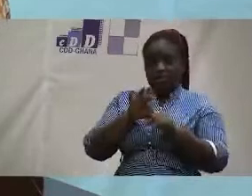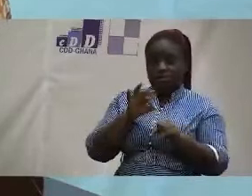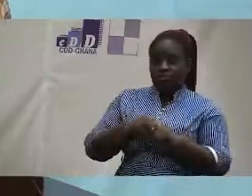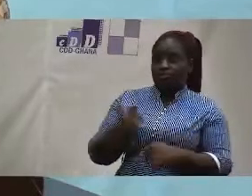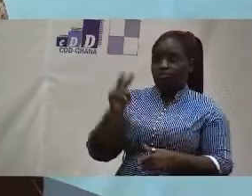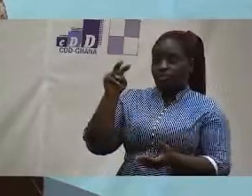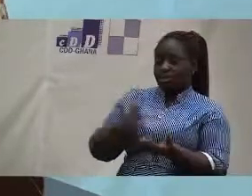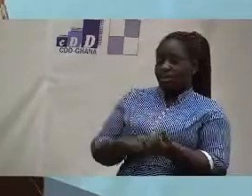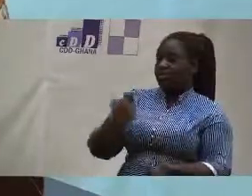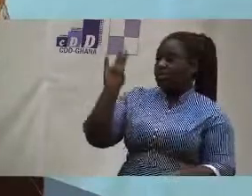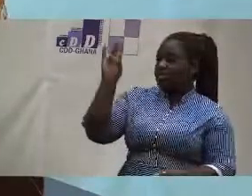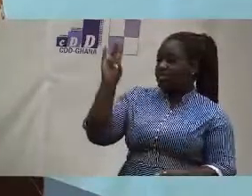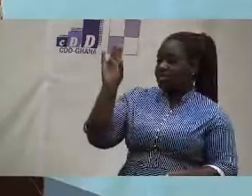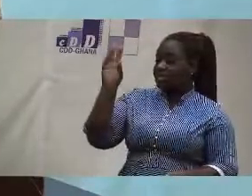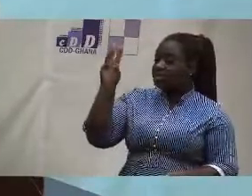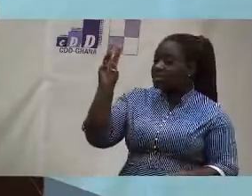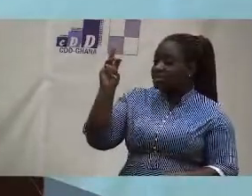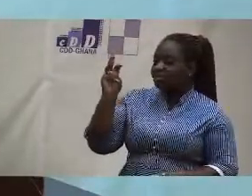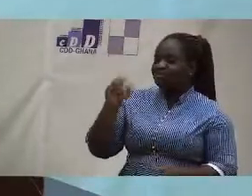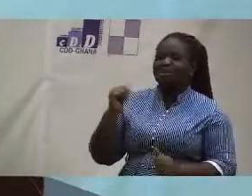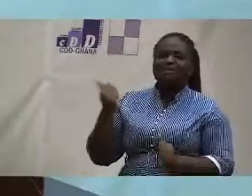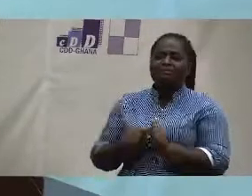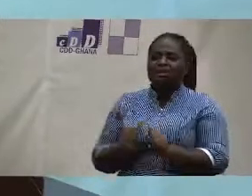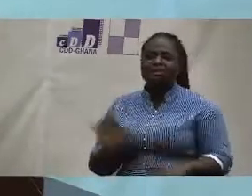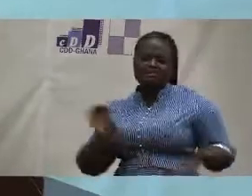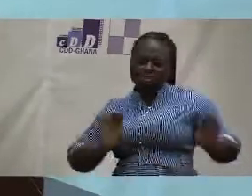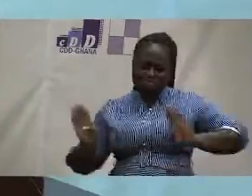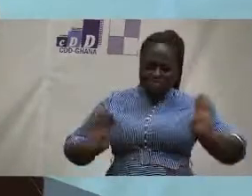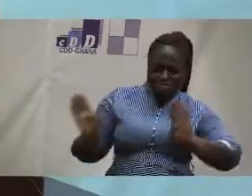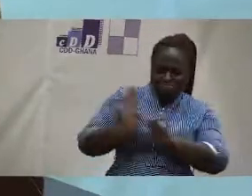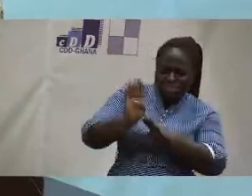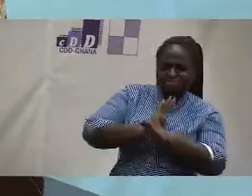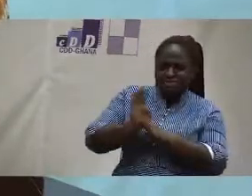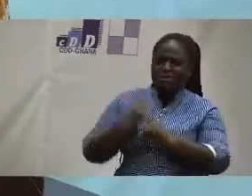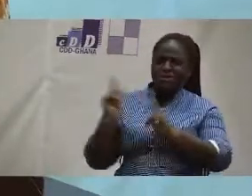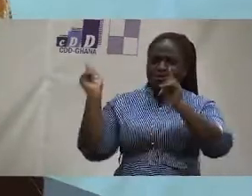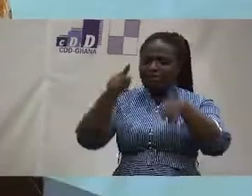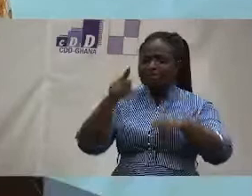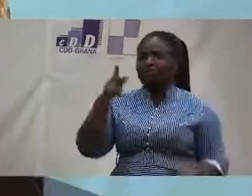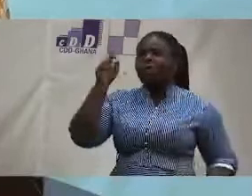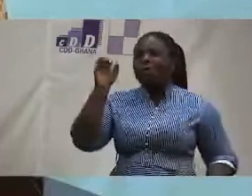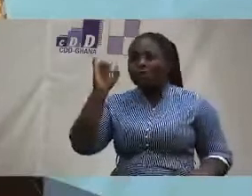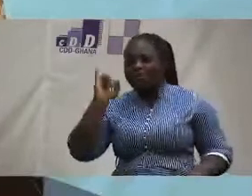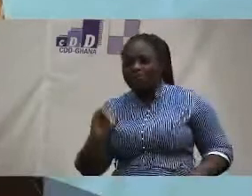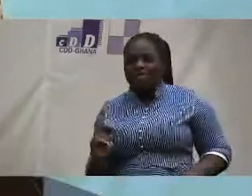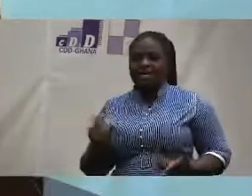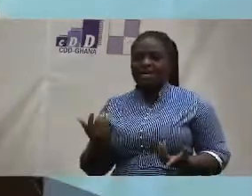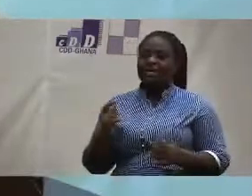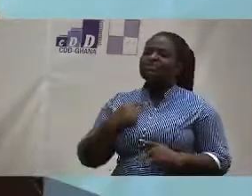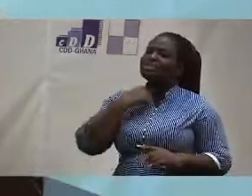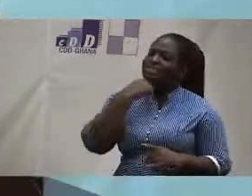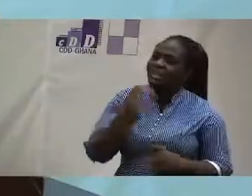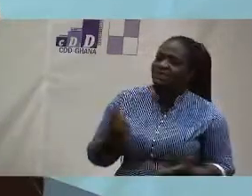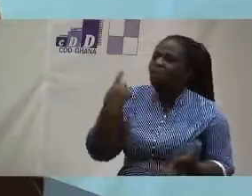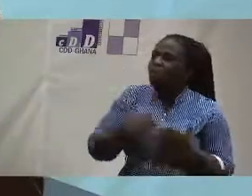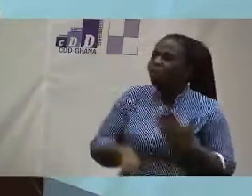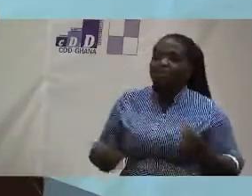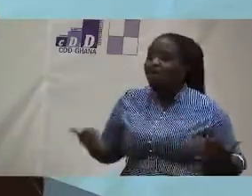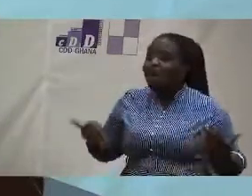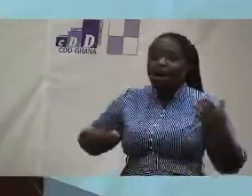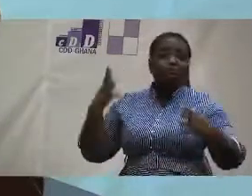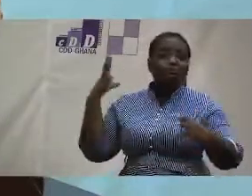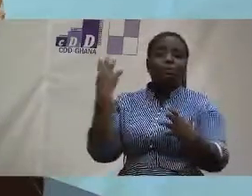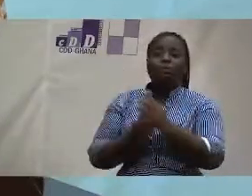During the 2016 elections, all of us were busy rushing to Kofi Annan to listen to CODEO to tell us who had actually